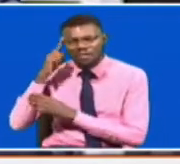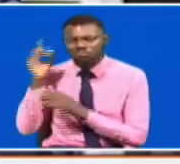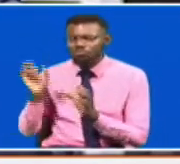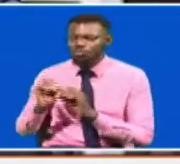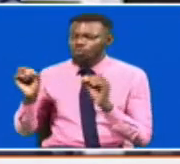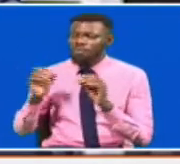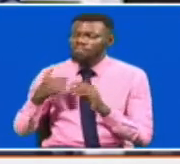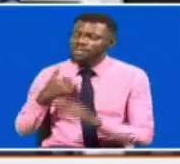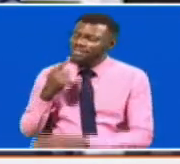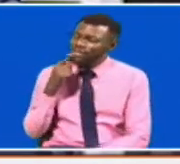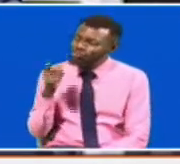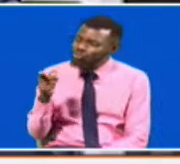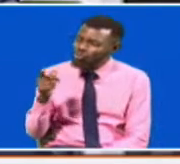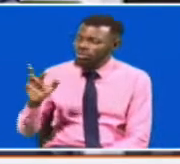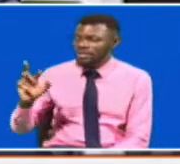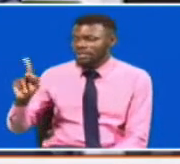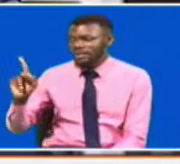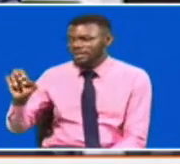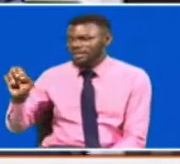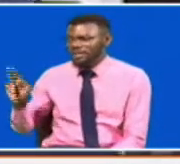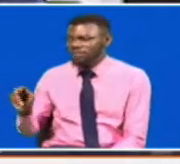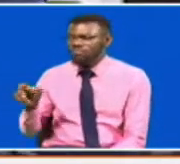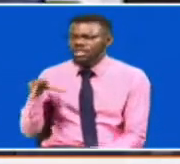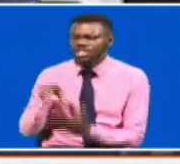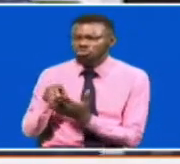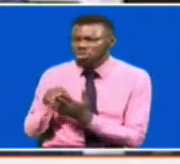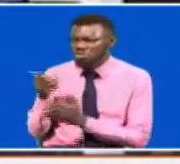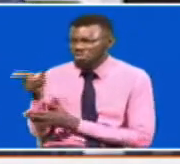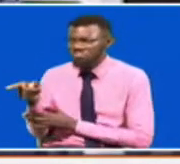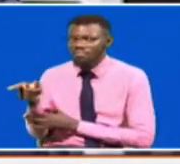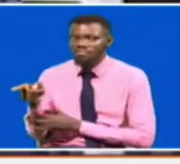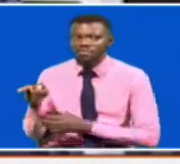This is a situation whereby very